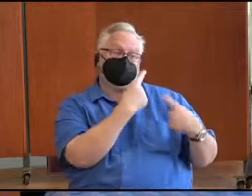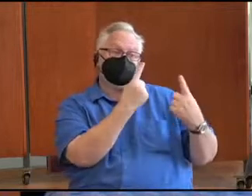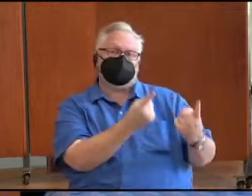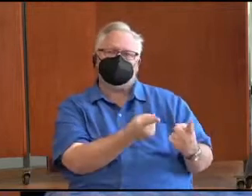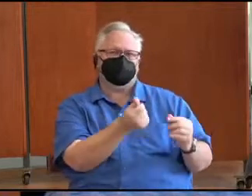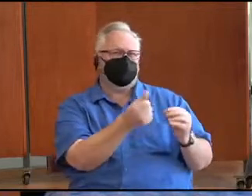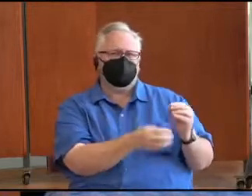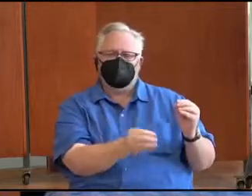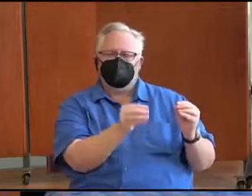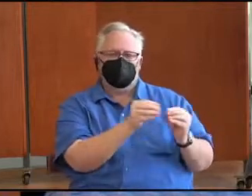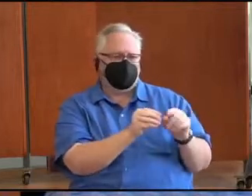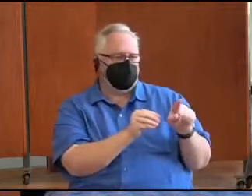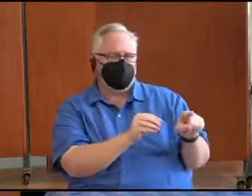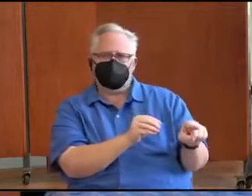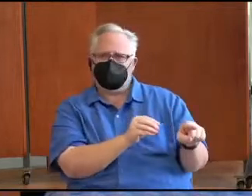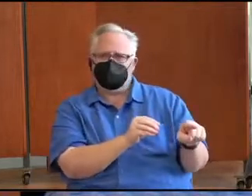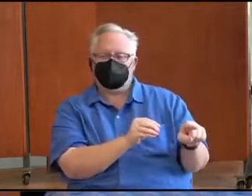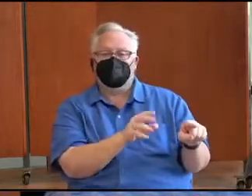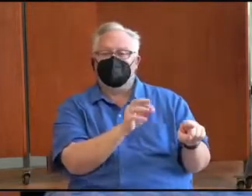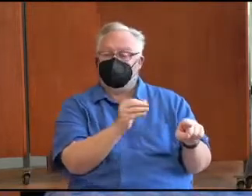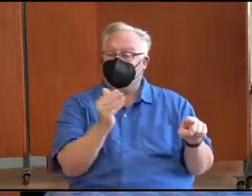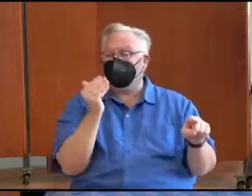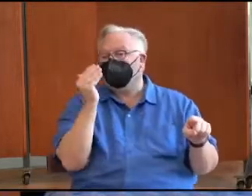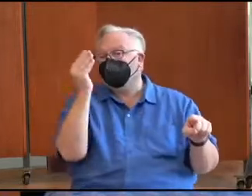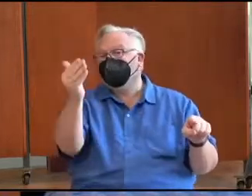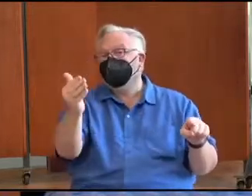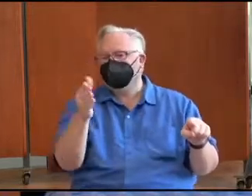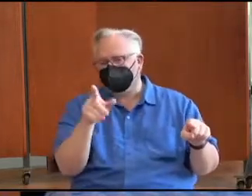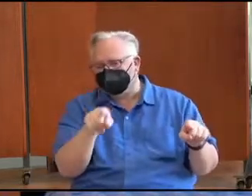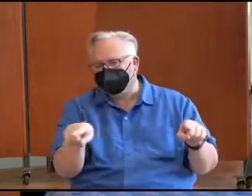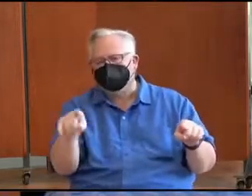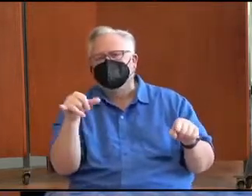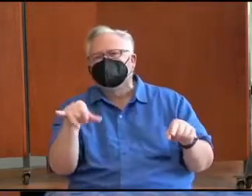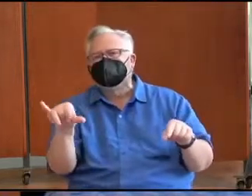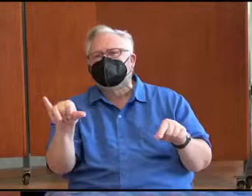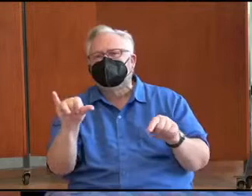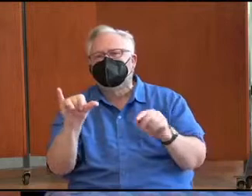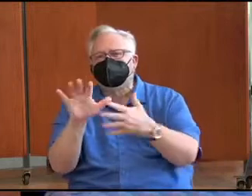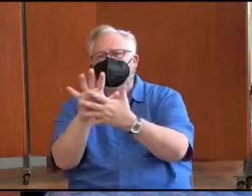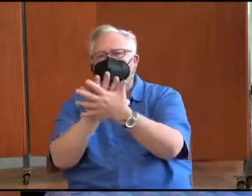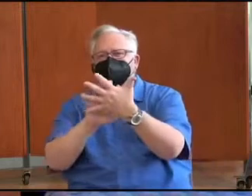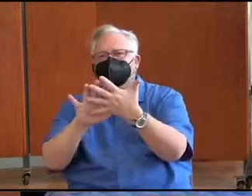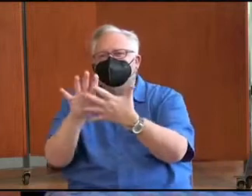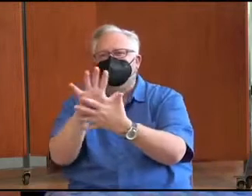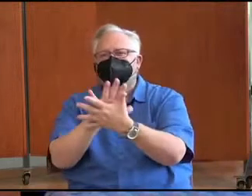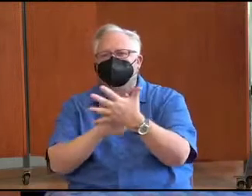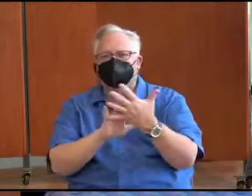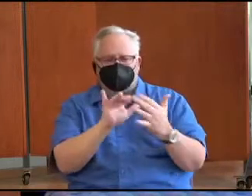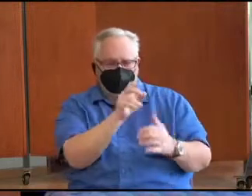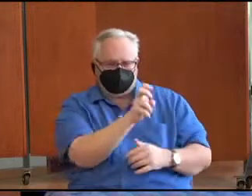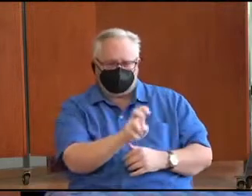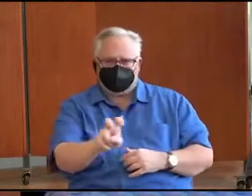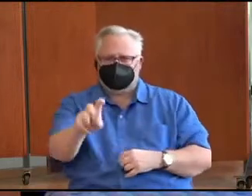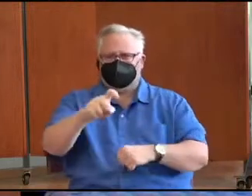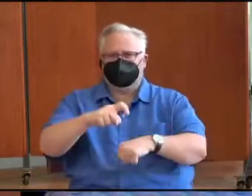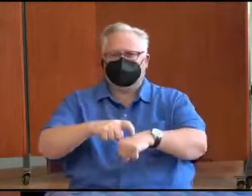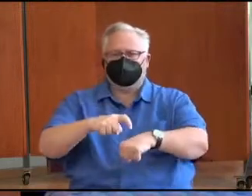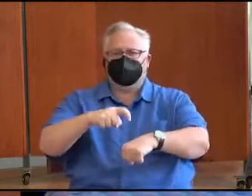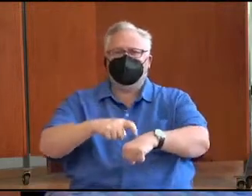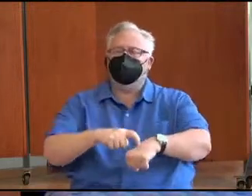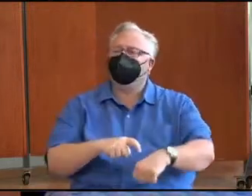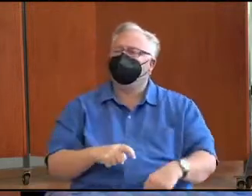no longer, and what is ahead is still unclear. There are